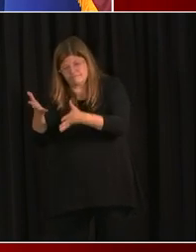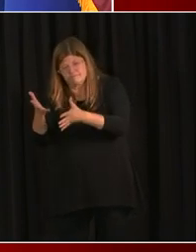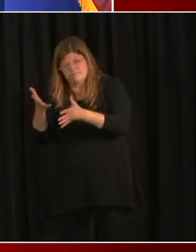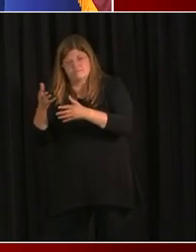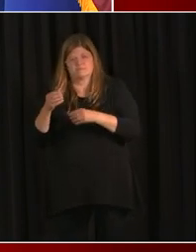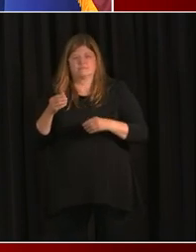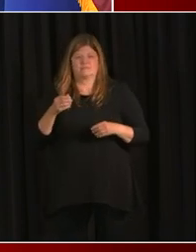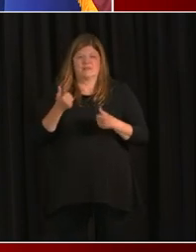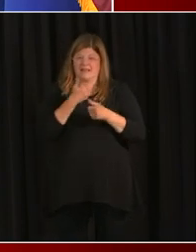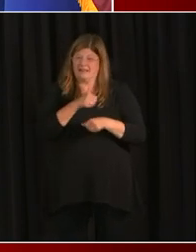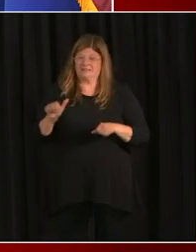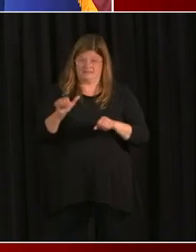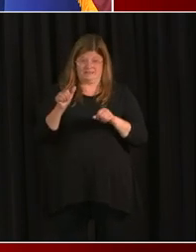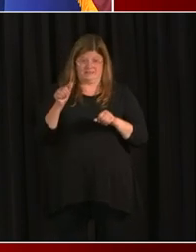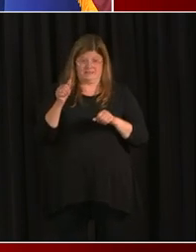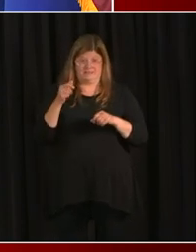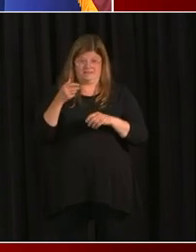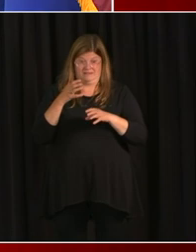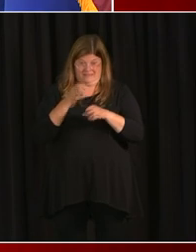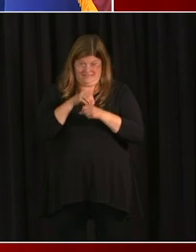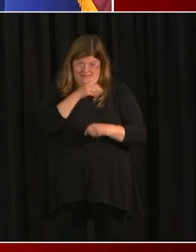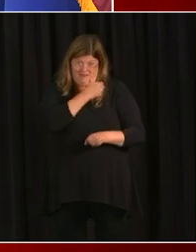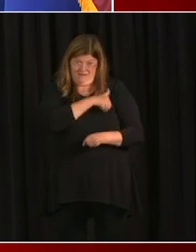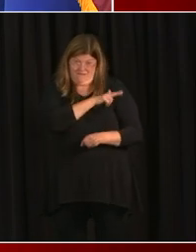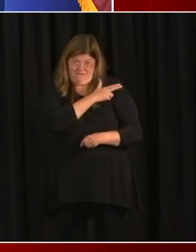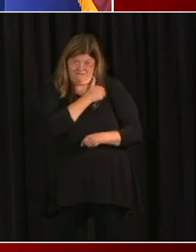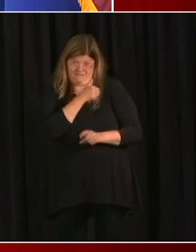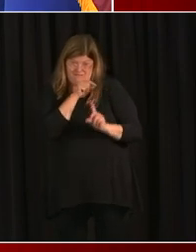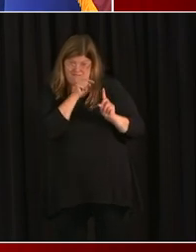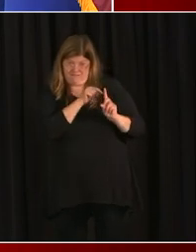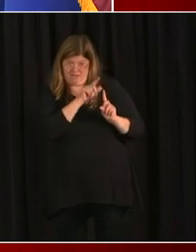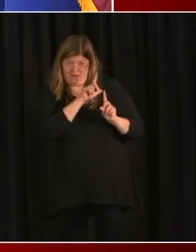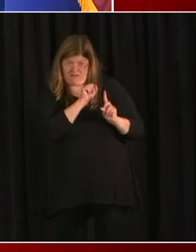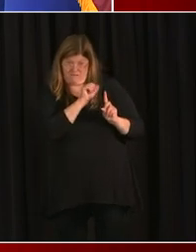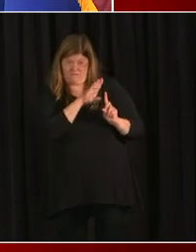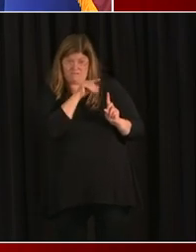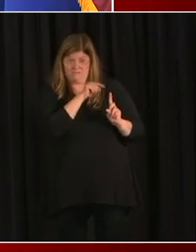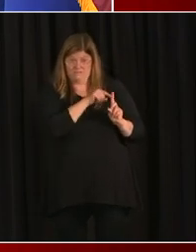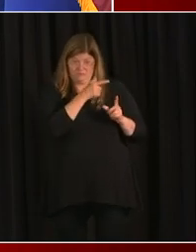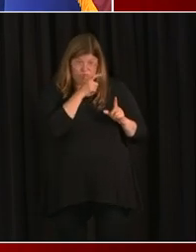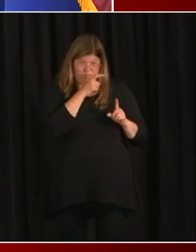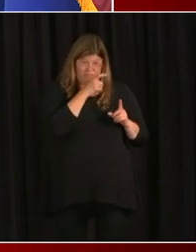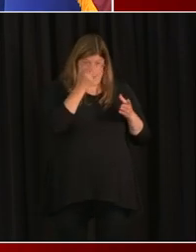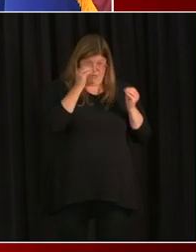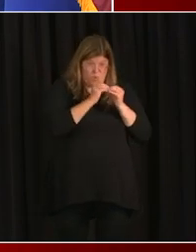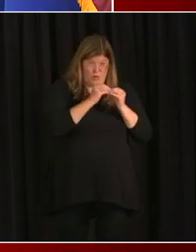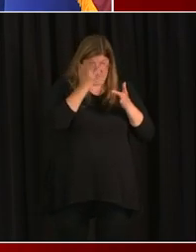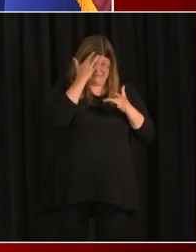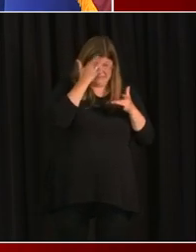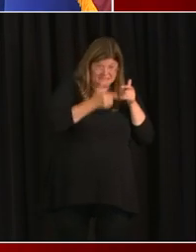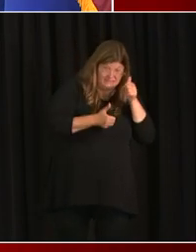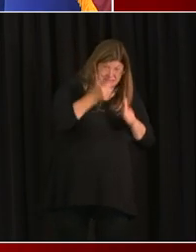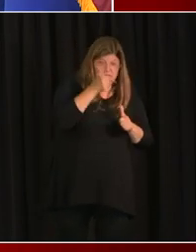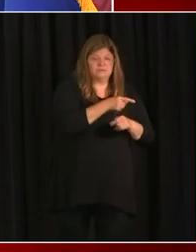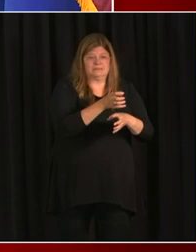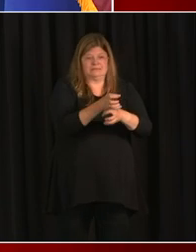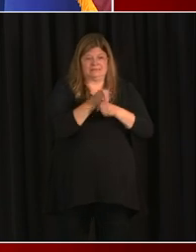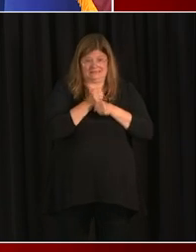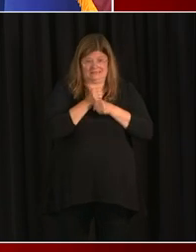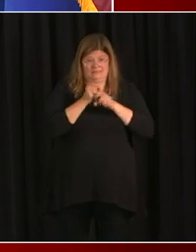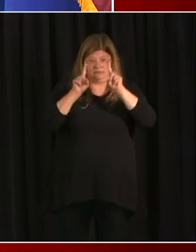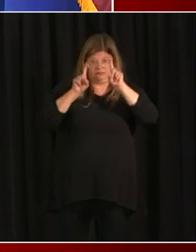that any person who is in a hospital who is tested by a hospital lab, who are the sickest people in our city, they get their test in less than a